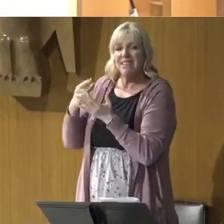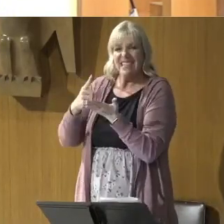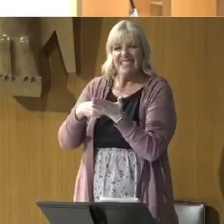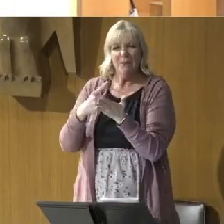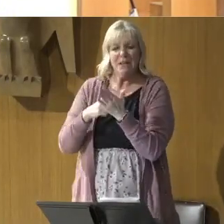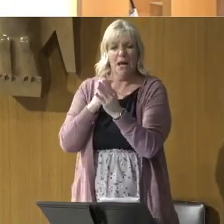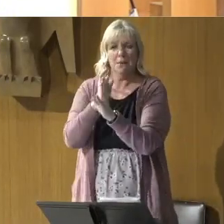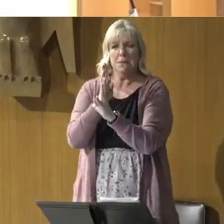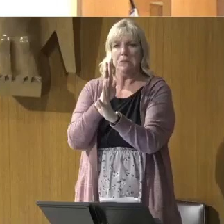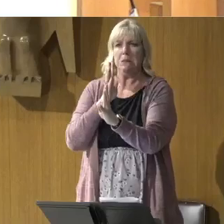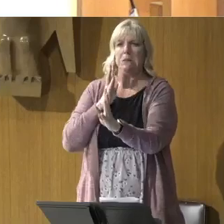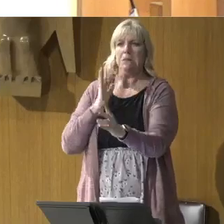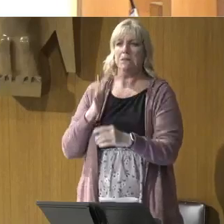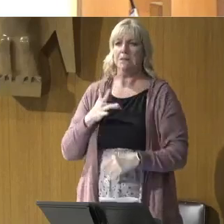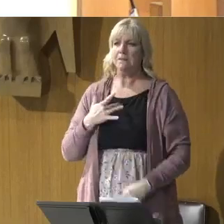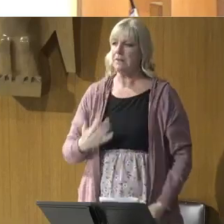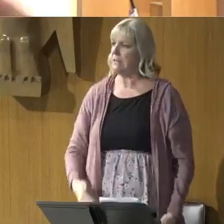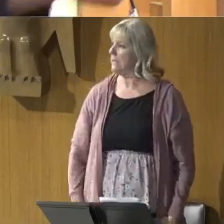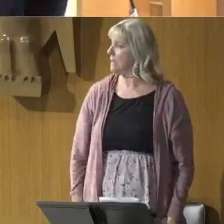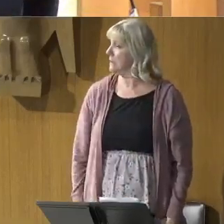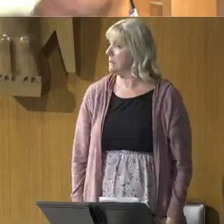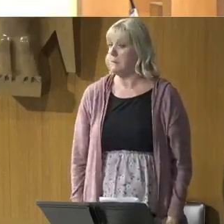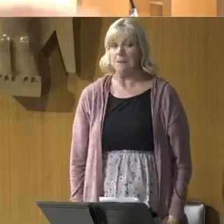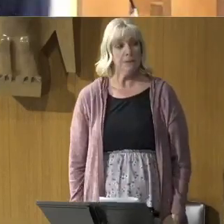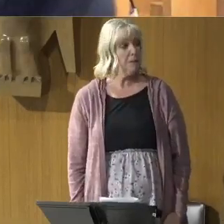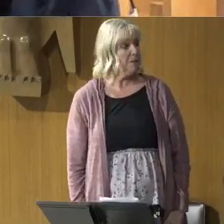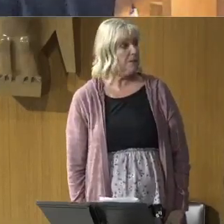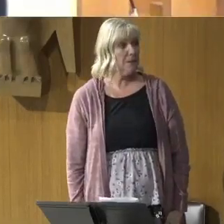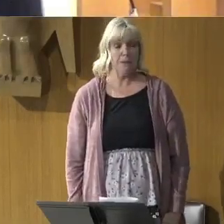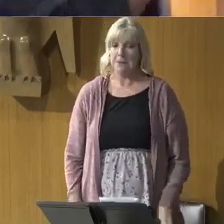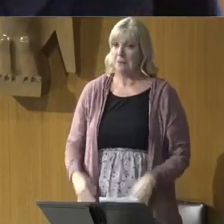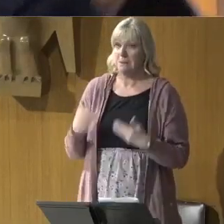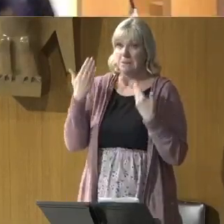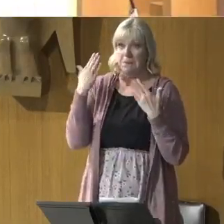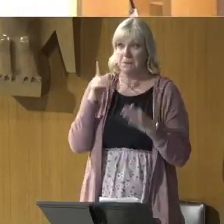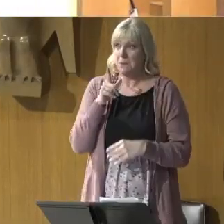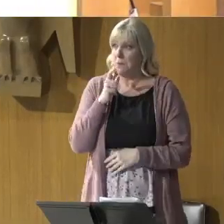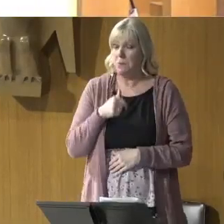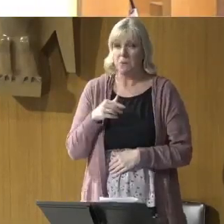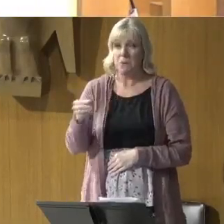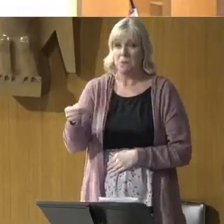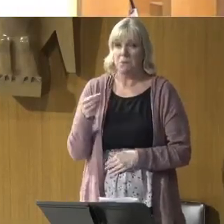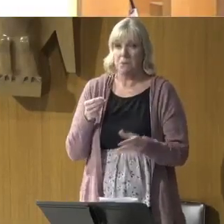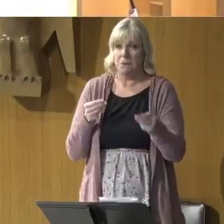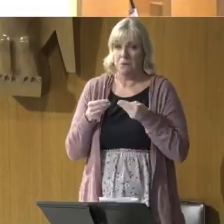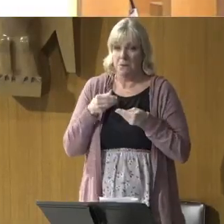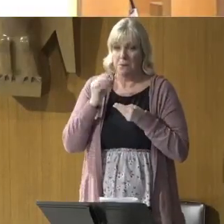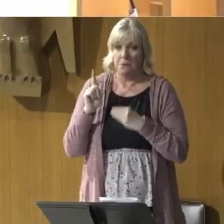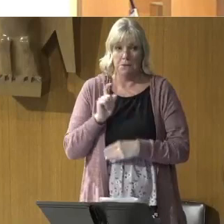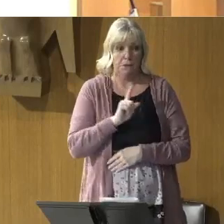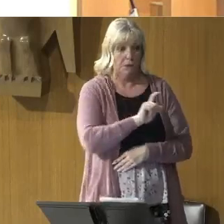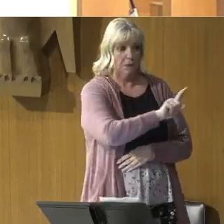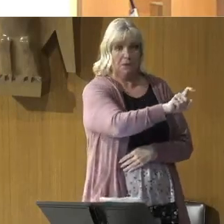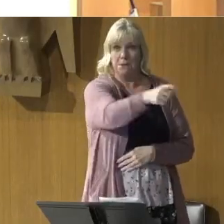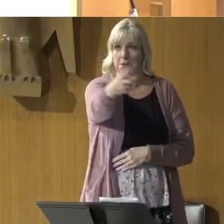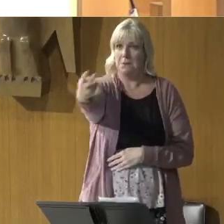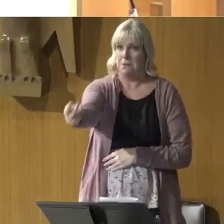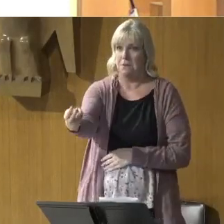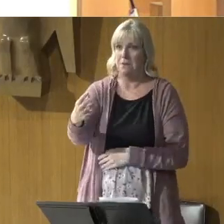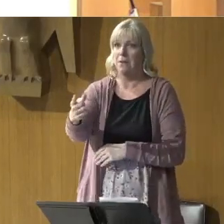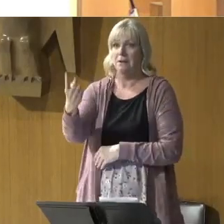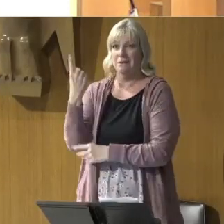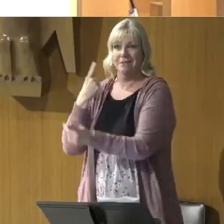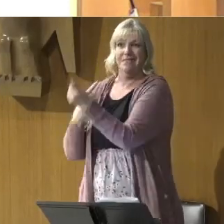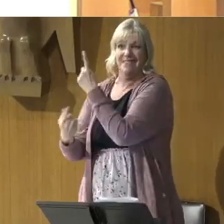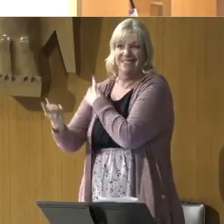feel a little bit anonymous. On communion Sundays we come forward and we take the bread and we take the cup and we move on and go back to our seats and the next person